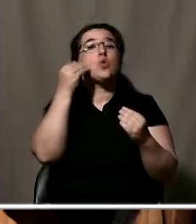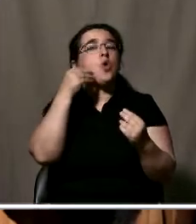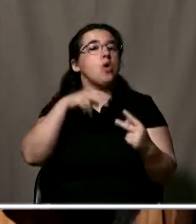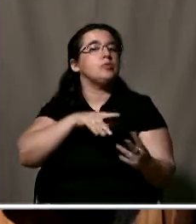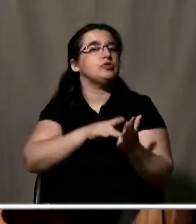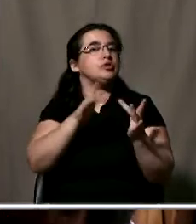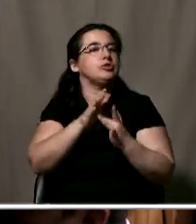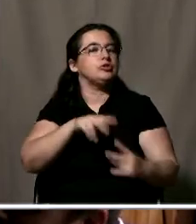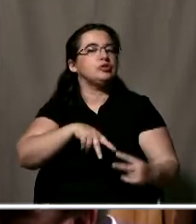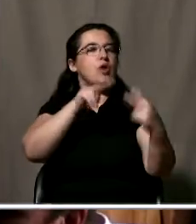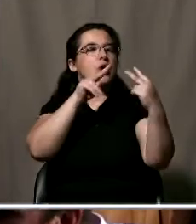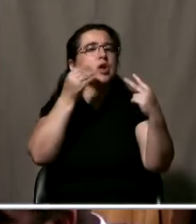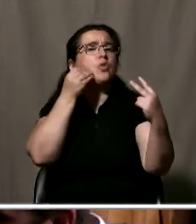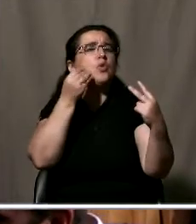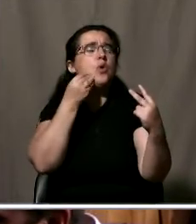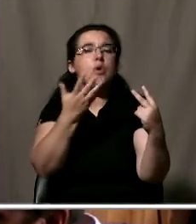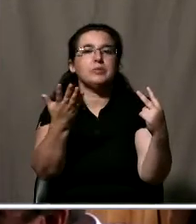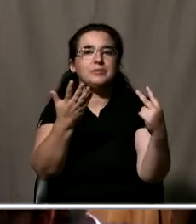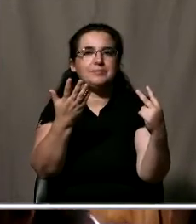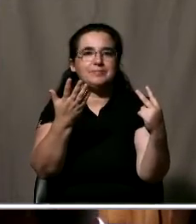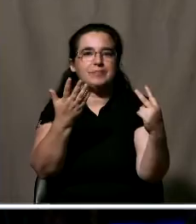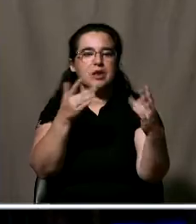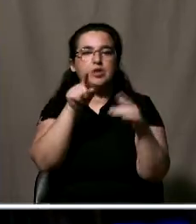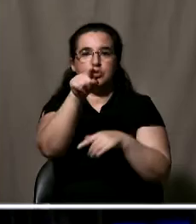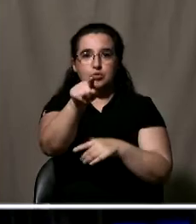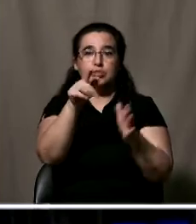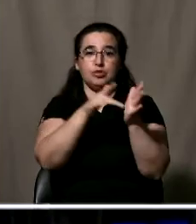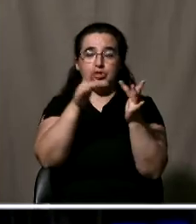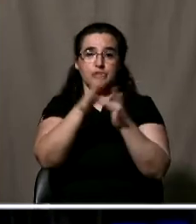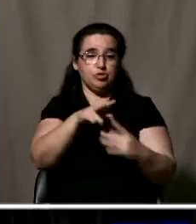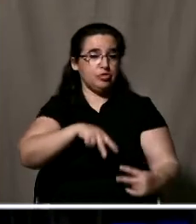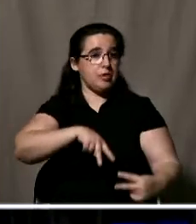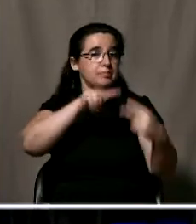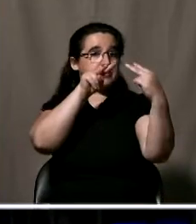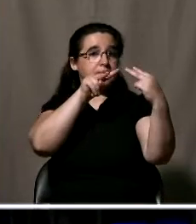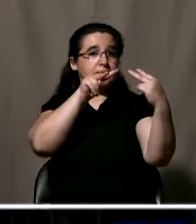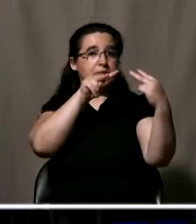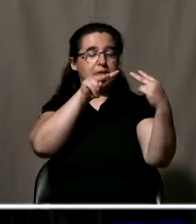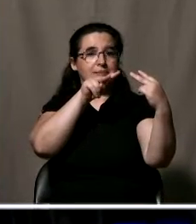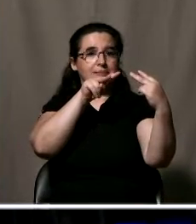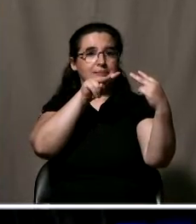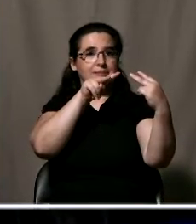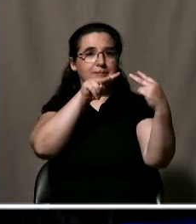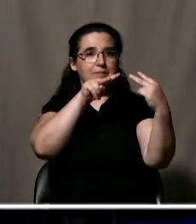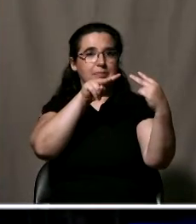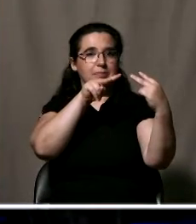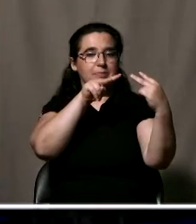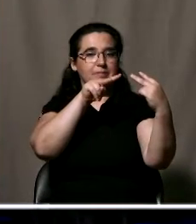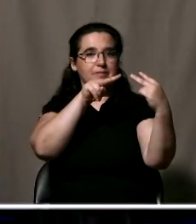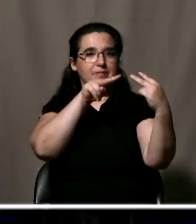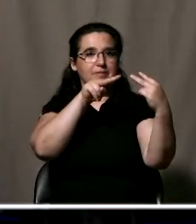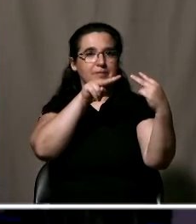to Jesus? Como se olha para Jesus? You look to Jesus. Olha-se para Jesus. By filling your mind with